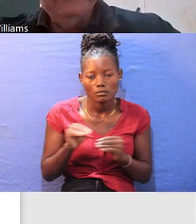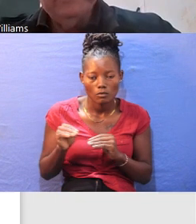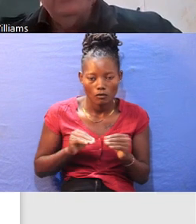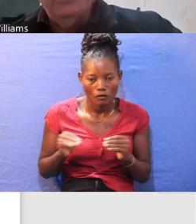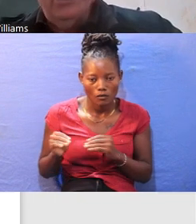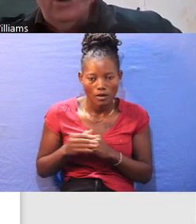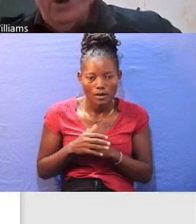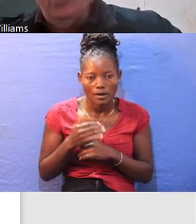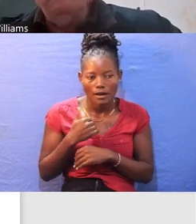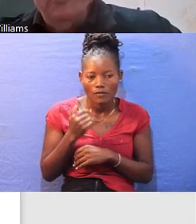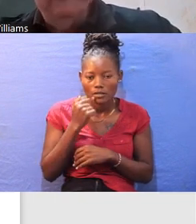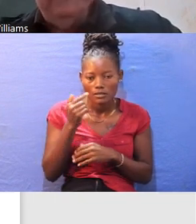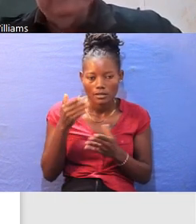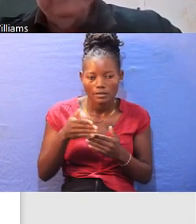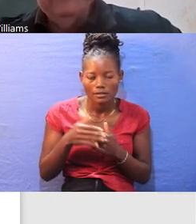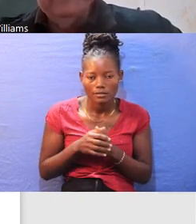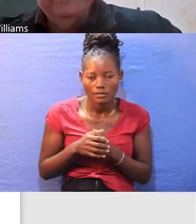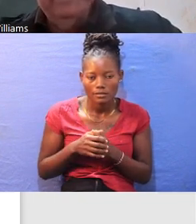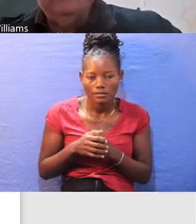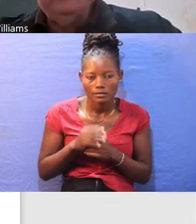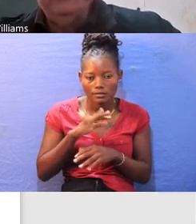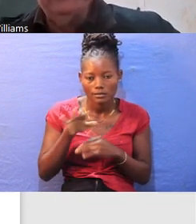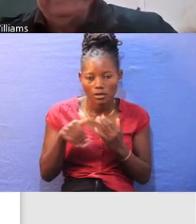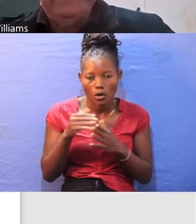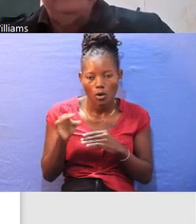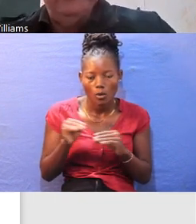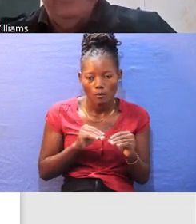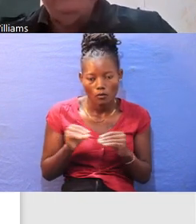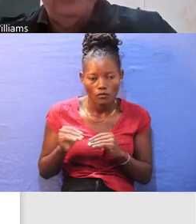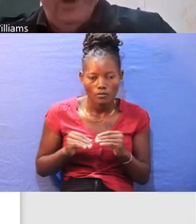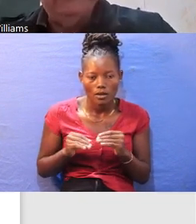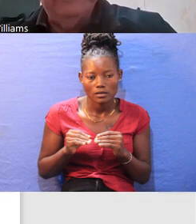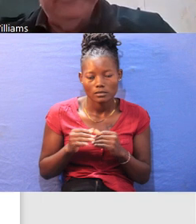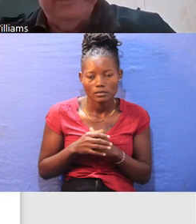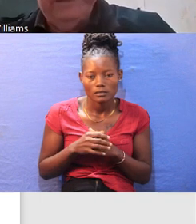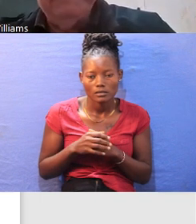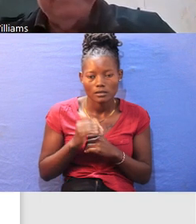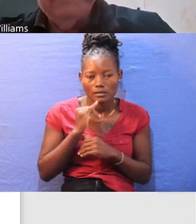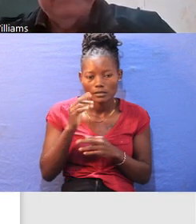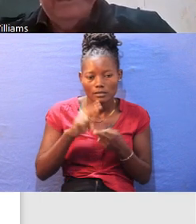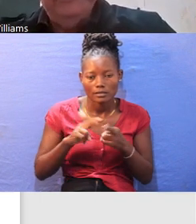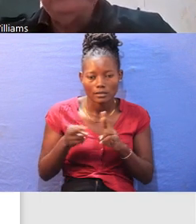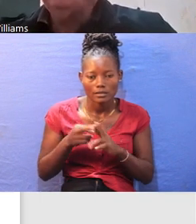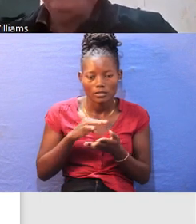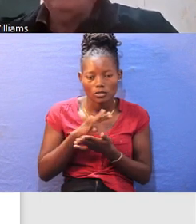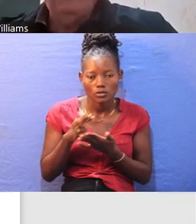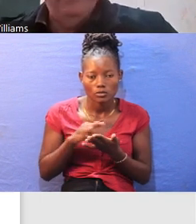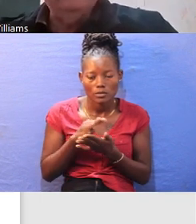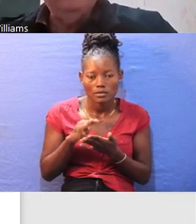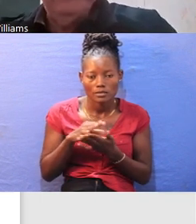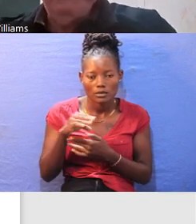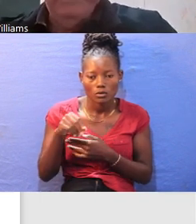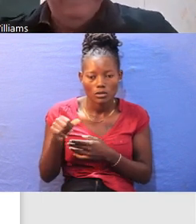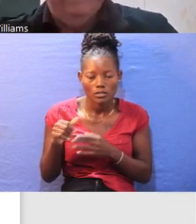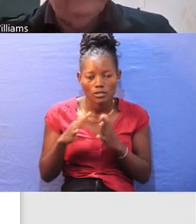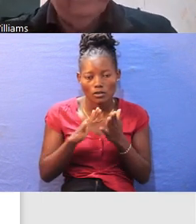that all movement is still related to the basic quality of speed. And you can take that